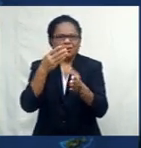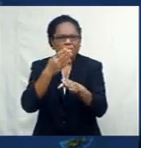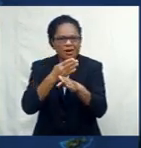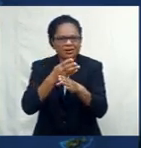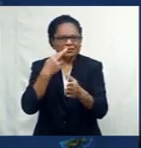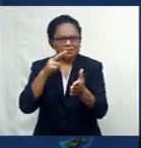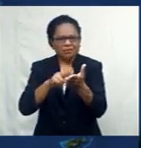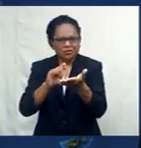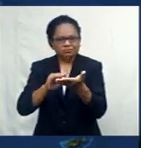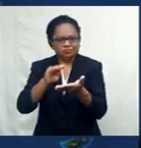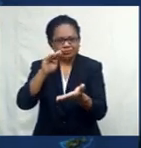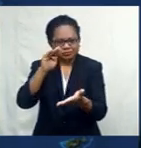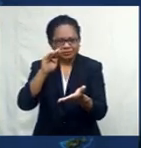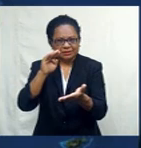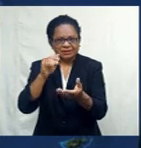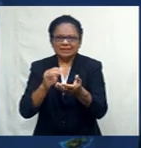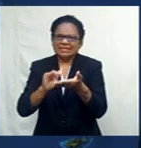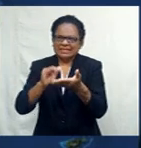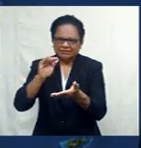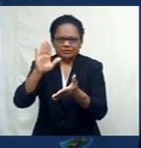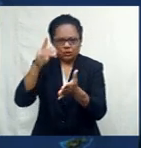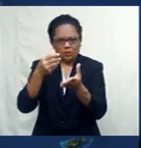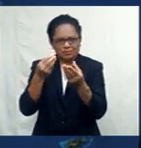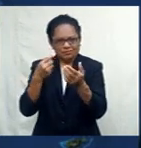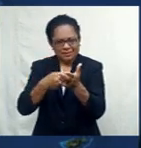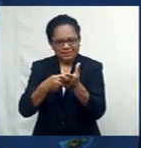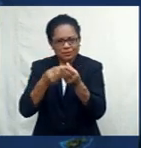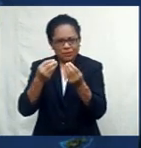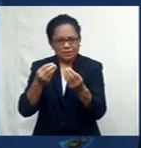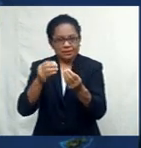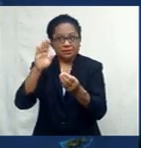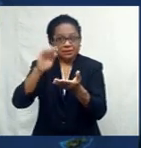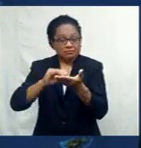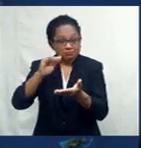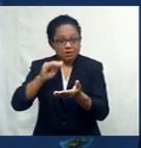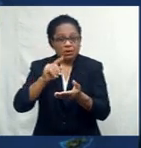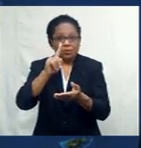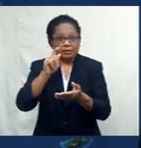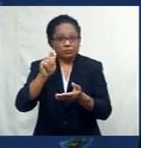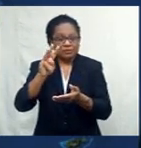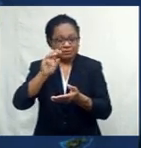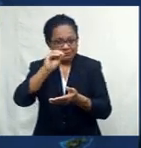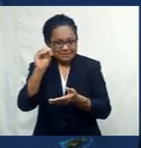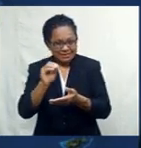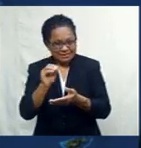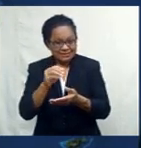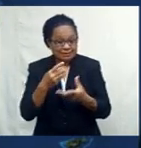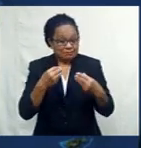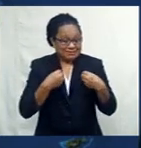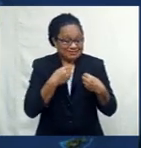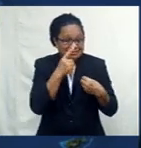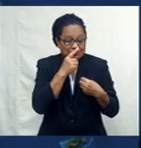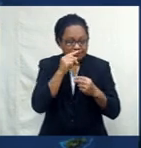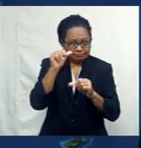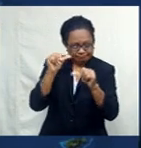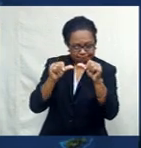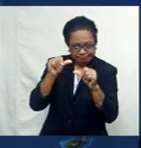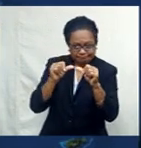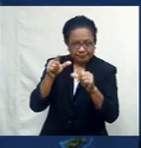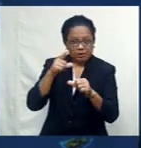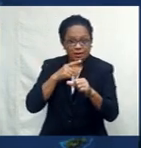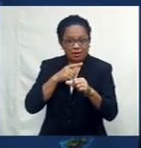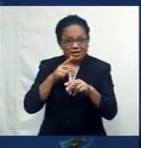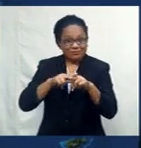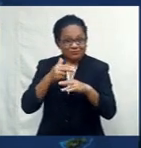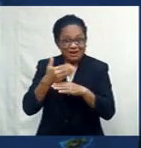yields. Yields on US 10-year notes were up at 1.3%. Investors were still assessing whether Friday's